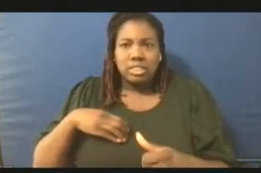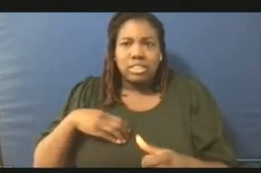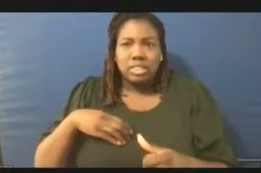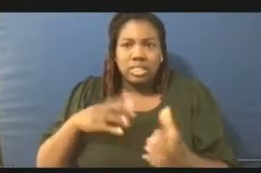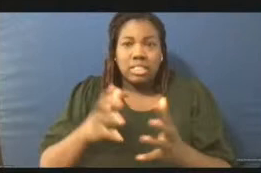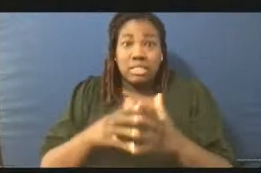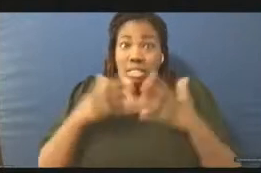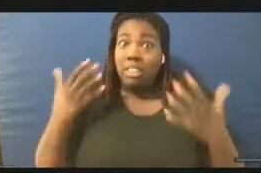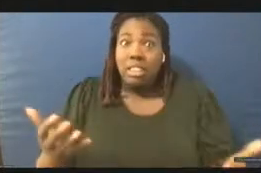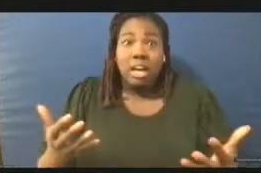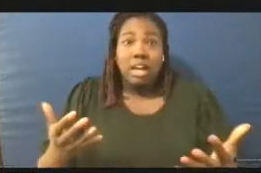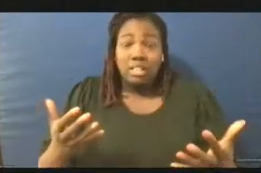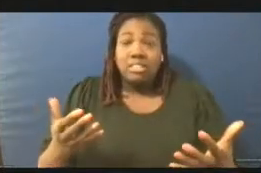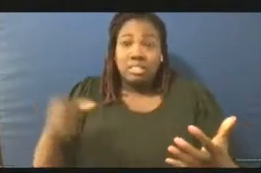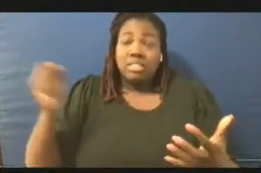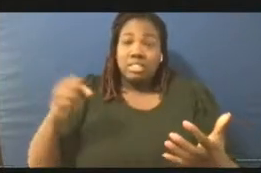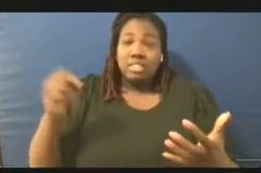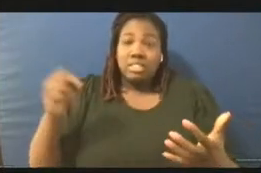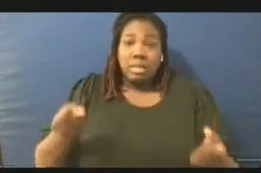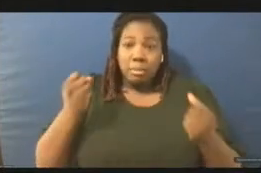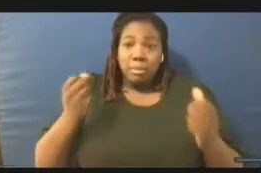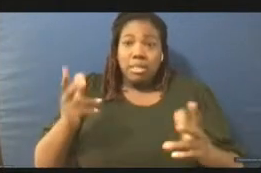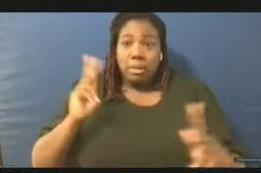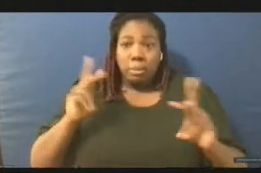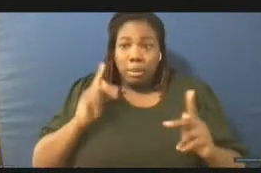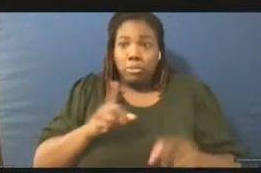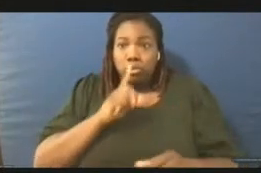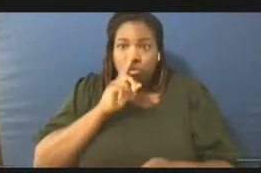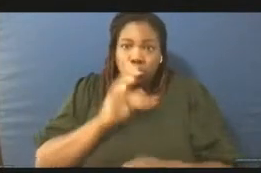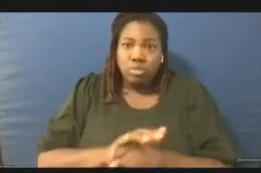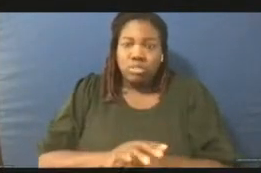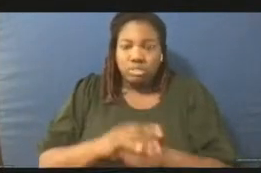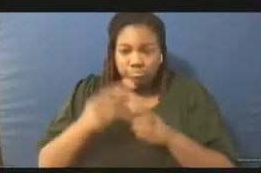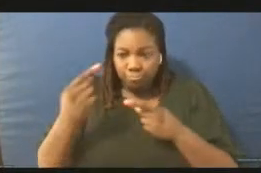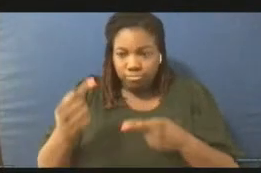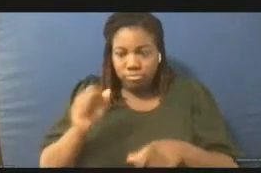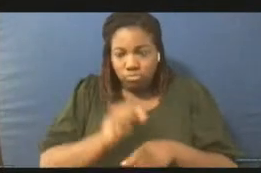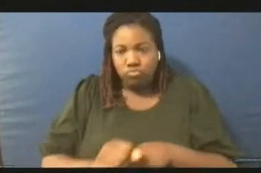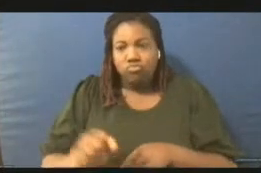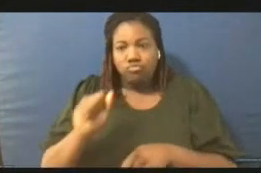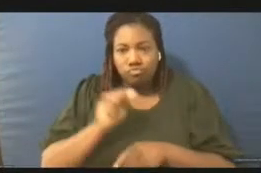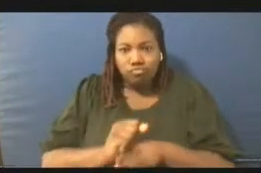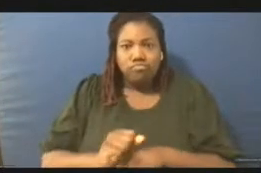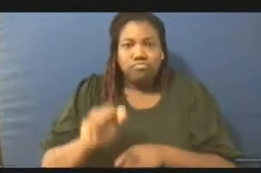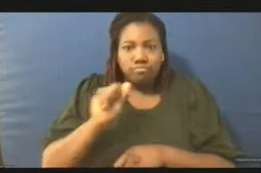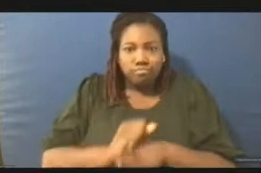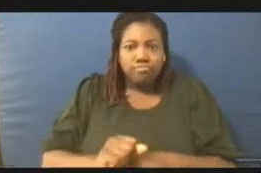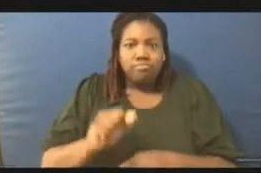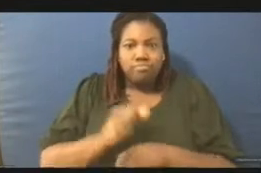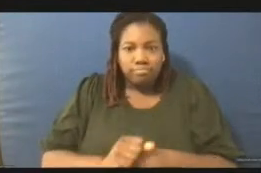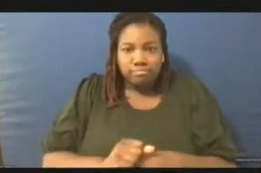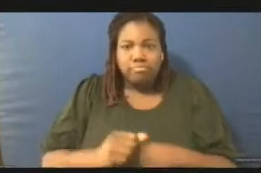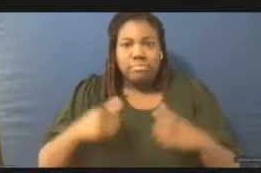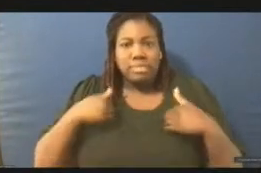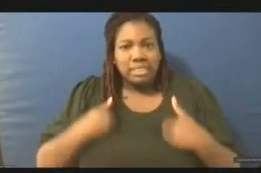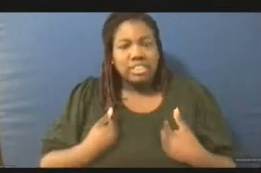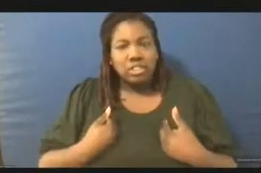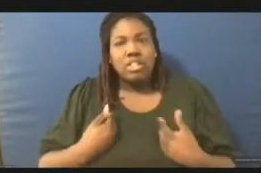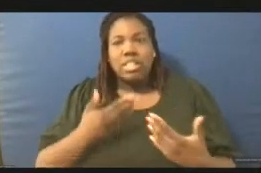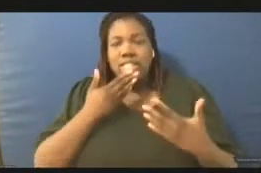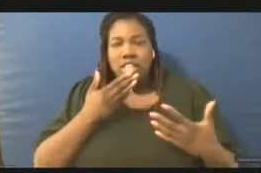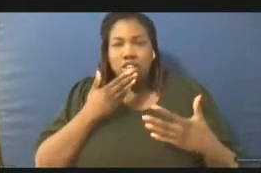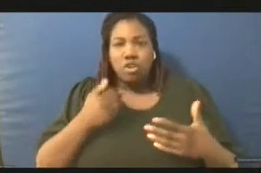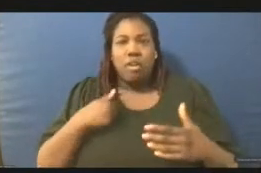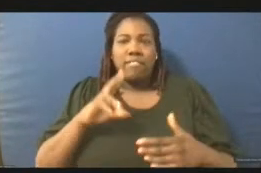lot, and people are incredibly committed. The work is tireless. Thank you to each and every one of the chairs for your outstanding leadership